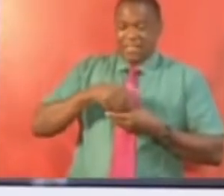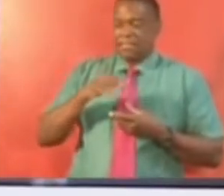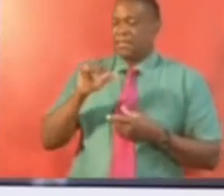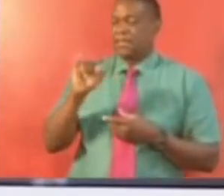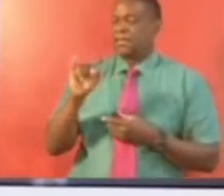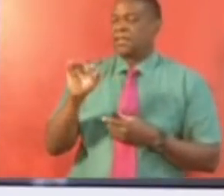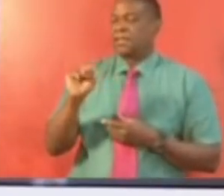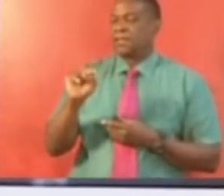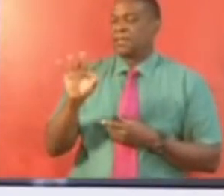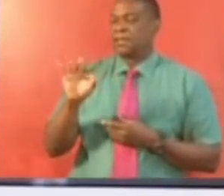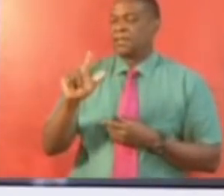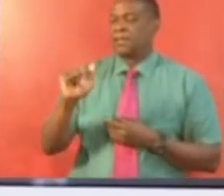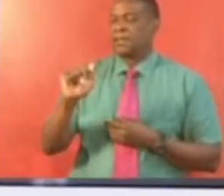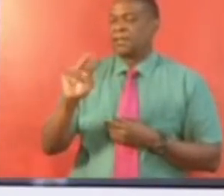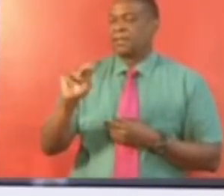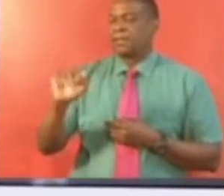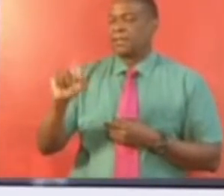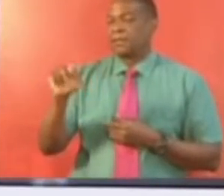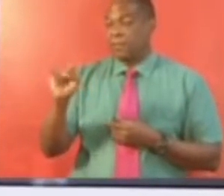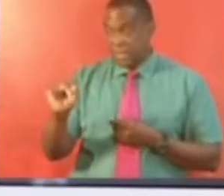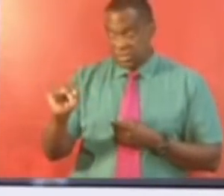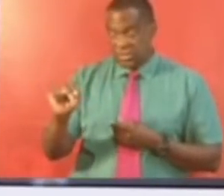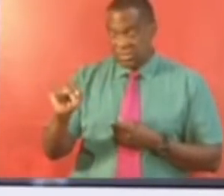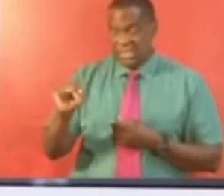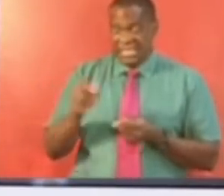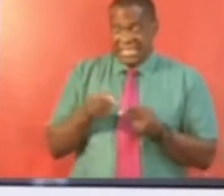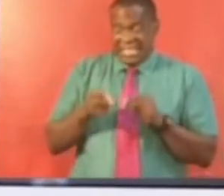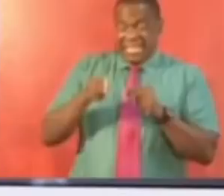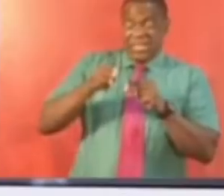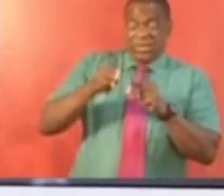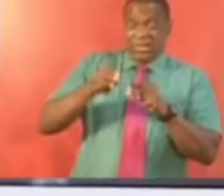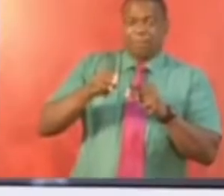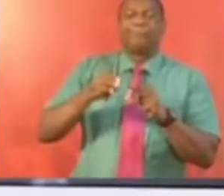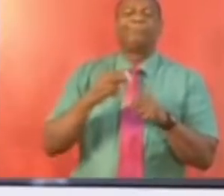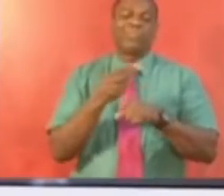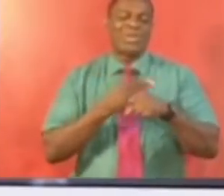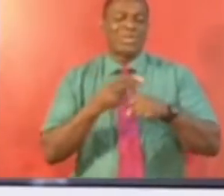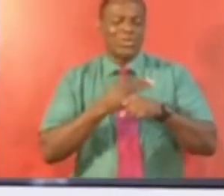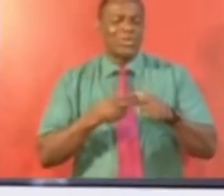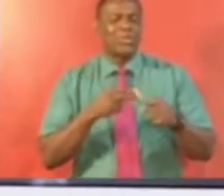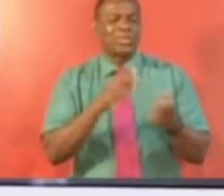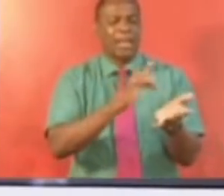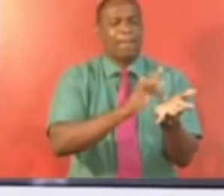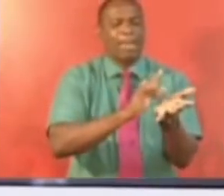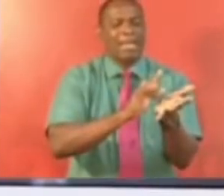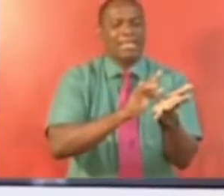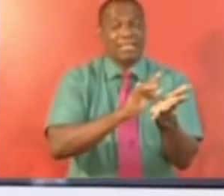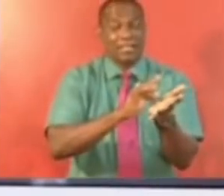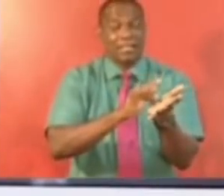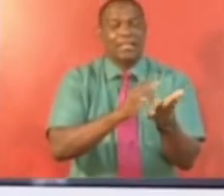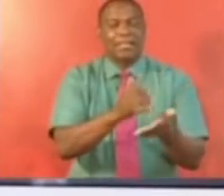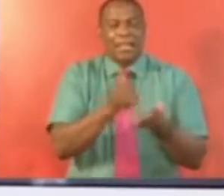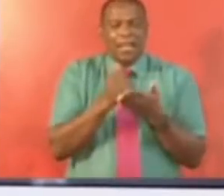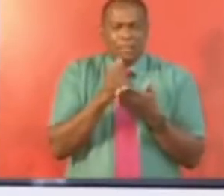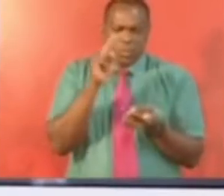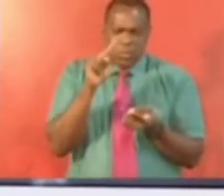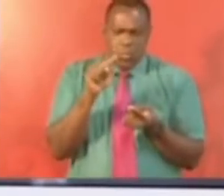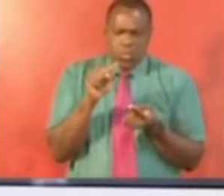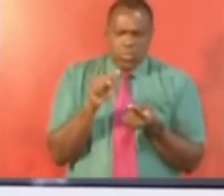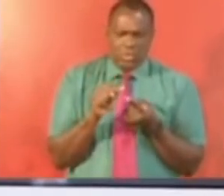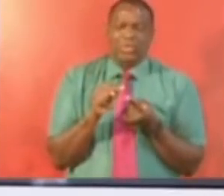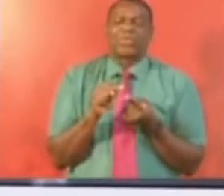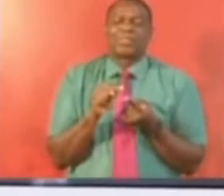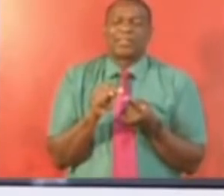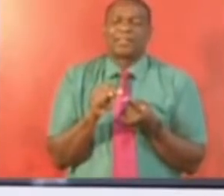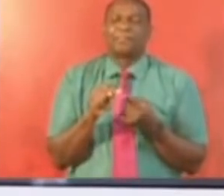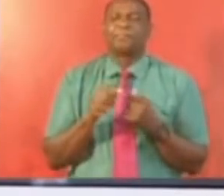parts of the body, for example, the respiratory system, as well as the vascular system. It seems to be inflammatory in nature. And we have used steroids and continue to do